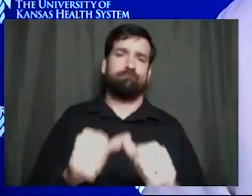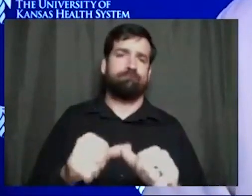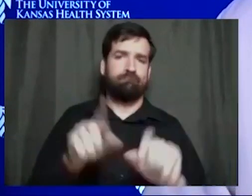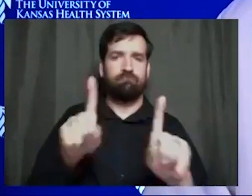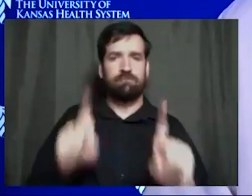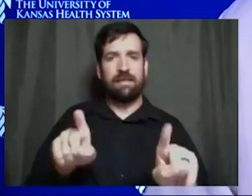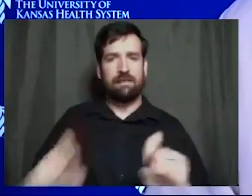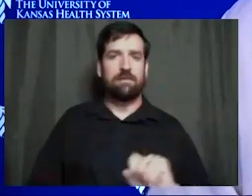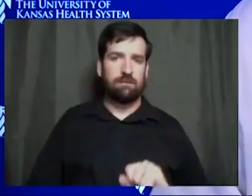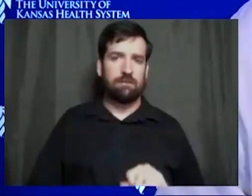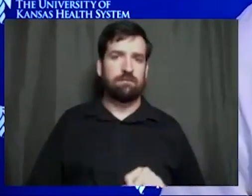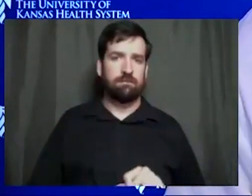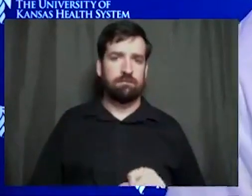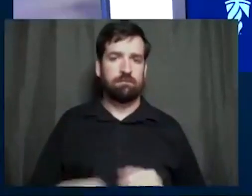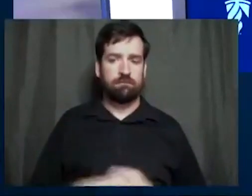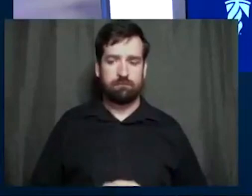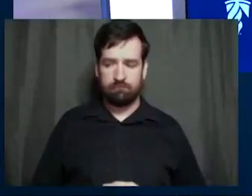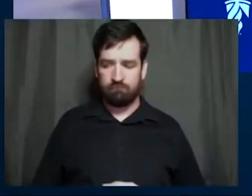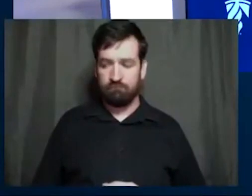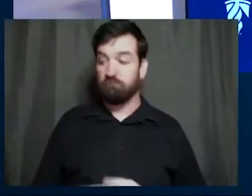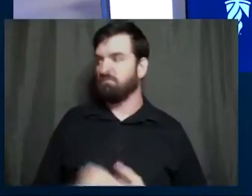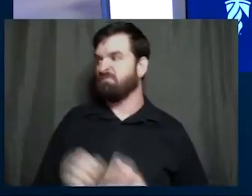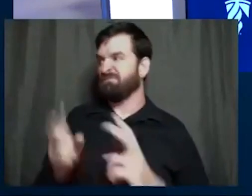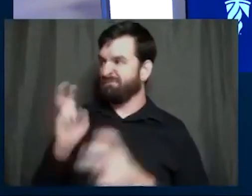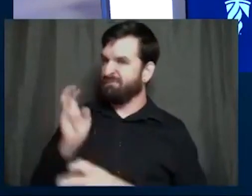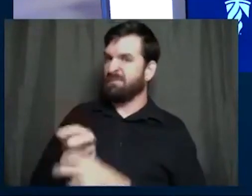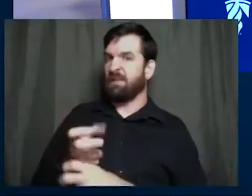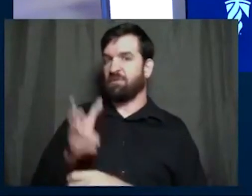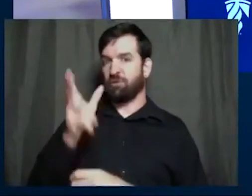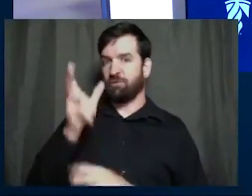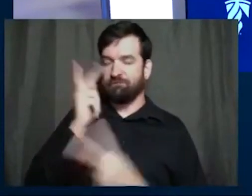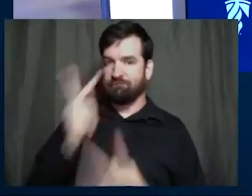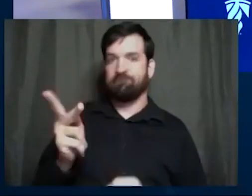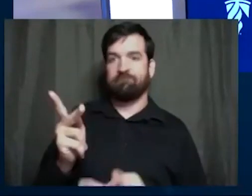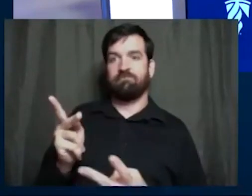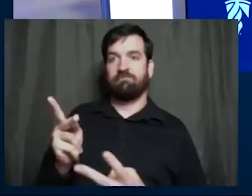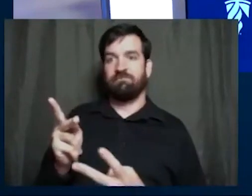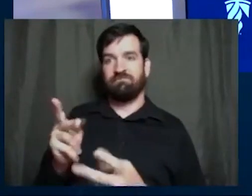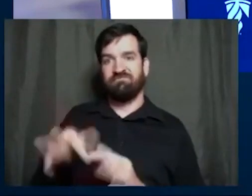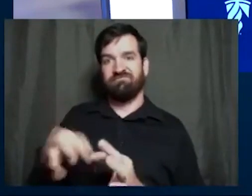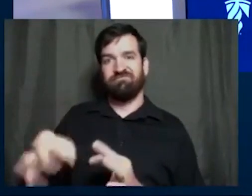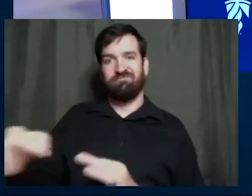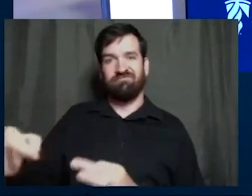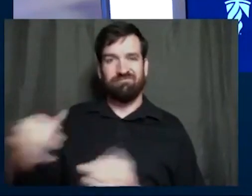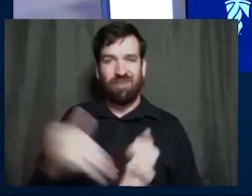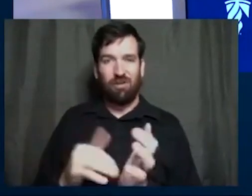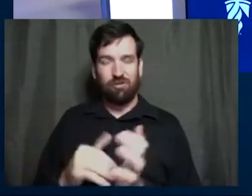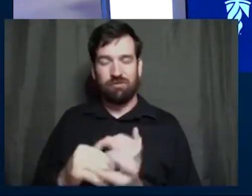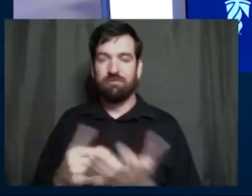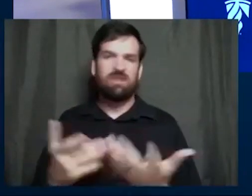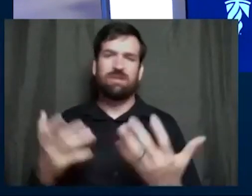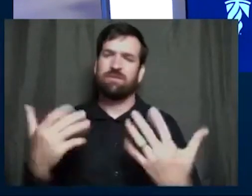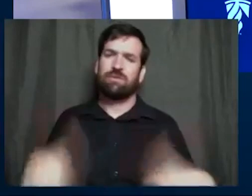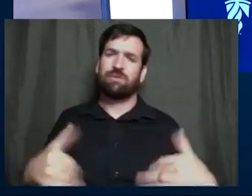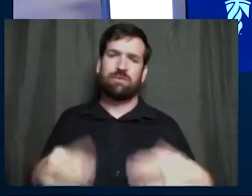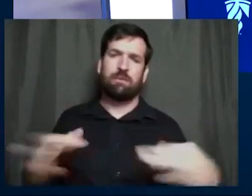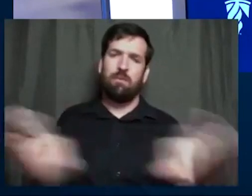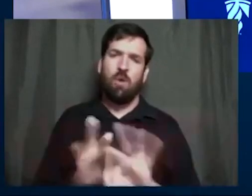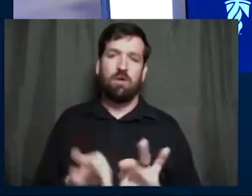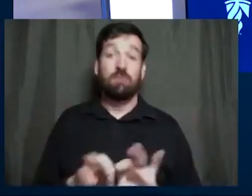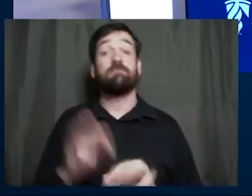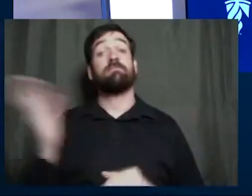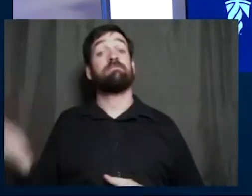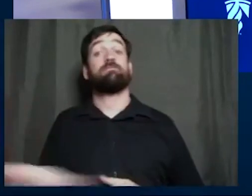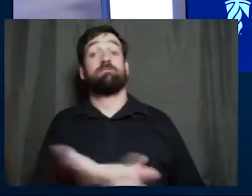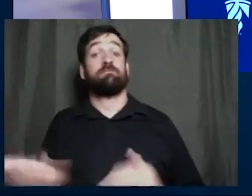scheduled procedure done. Yeah, it's going to be really hard to hear one of our doctors say to put off a screening, right? Yeah. Just too important. Okay, so we're going to get to community questions,